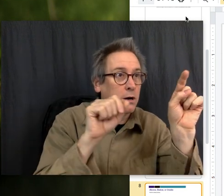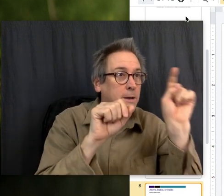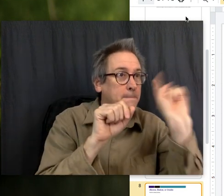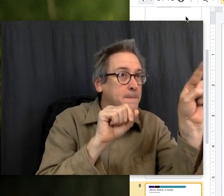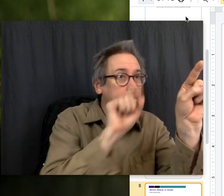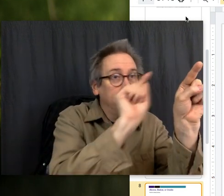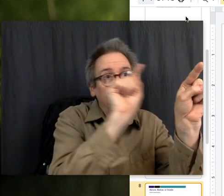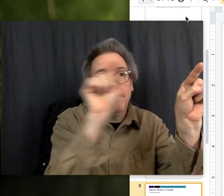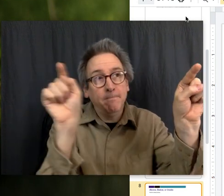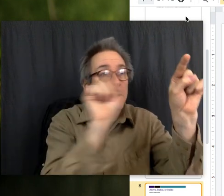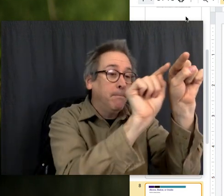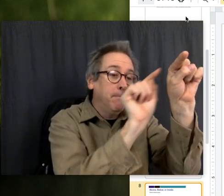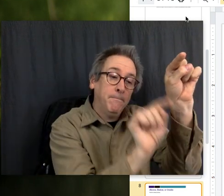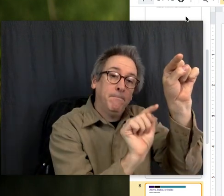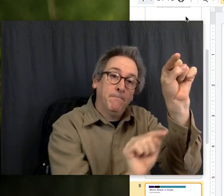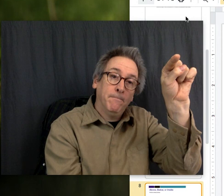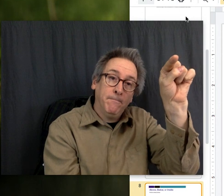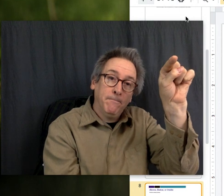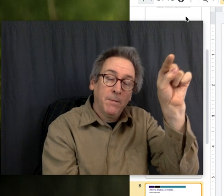or